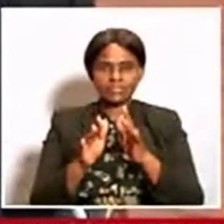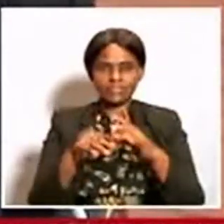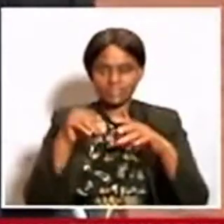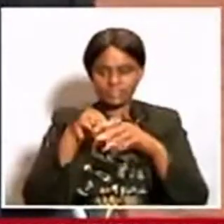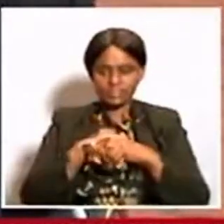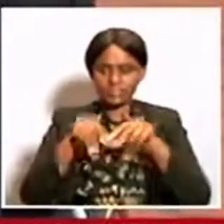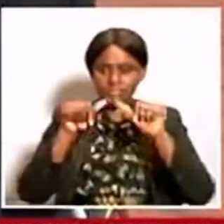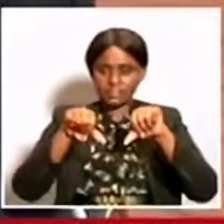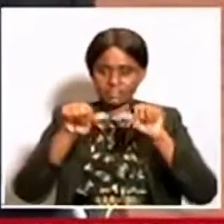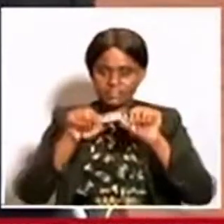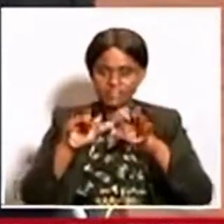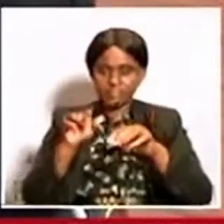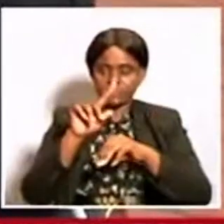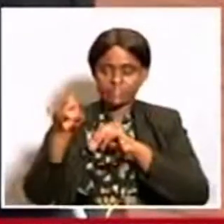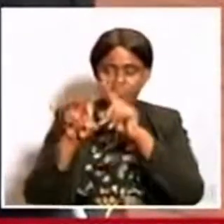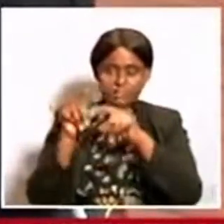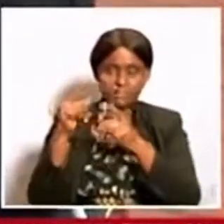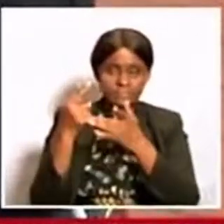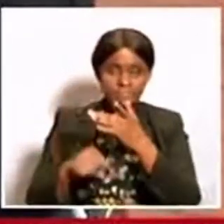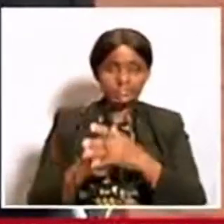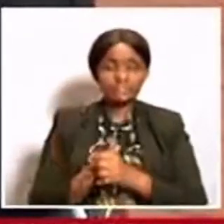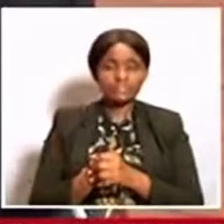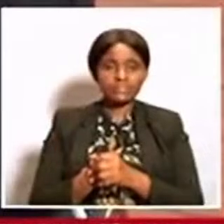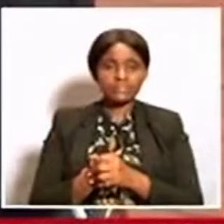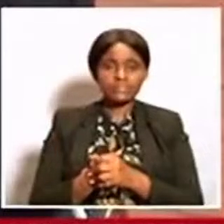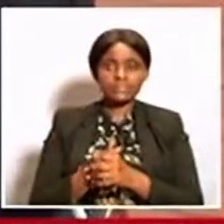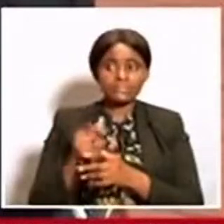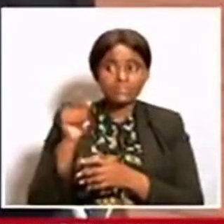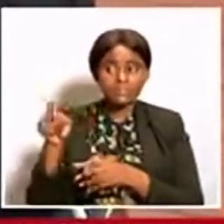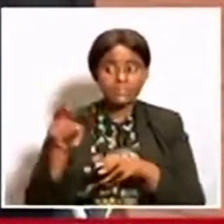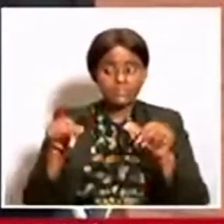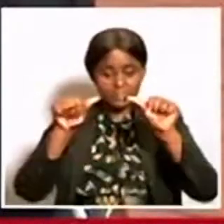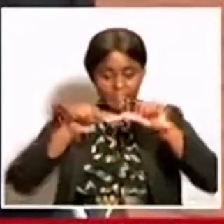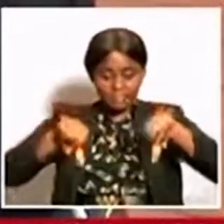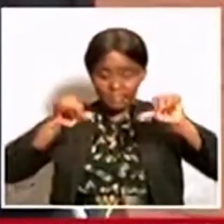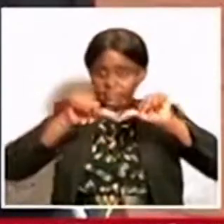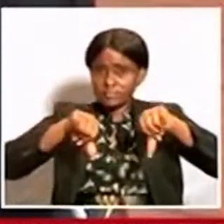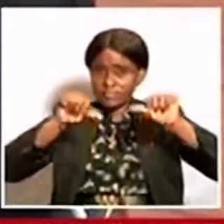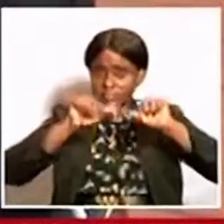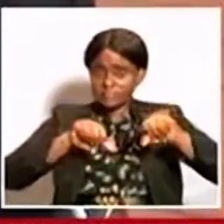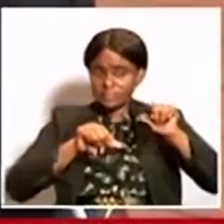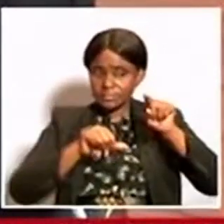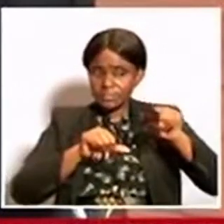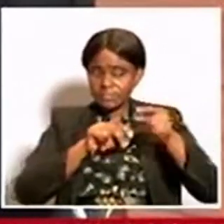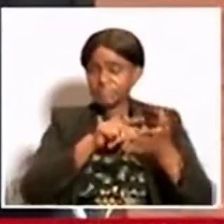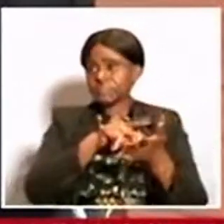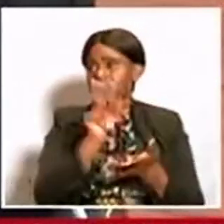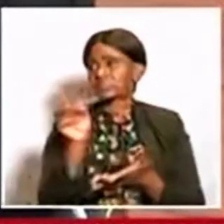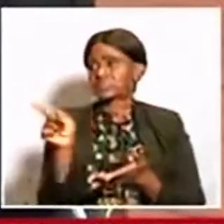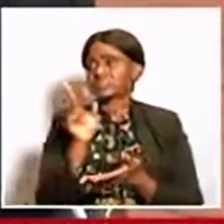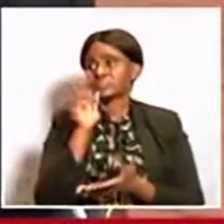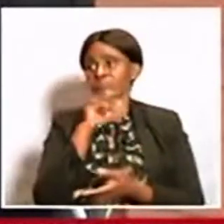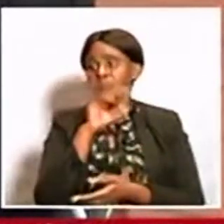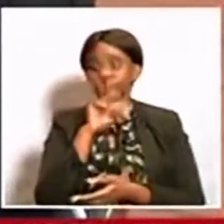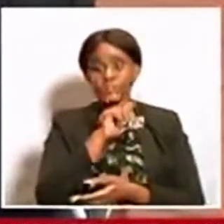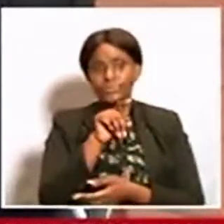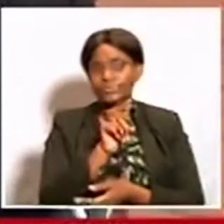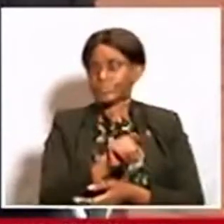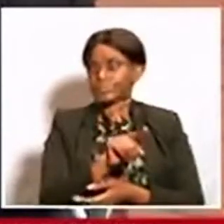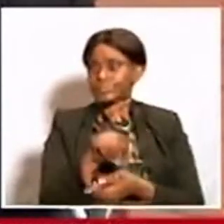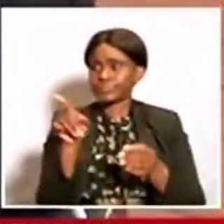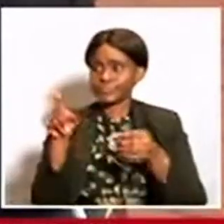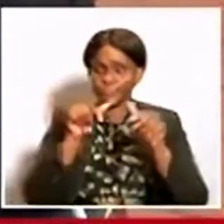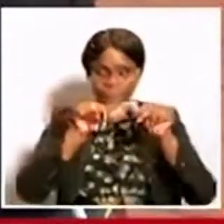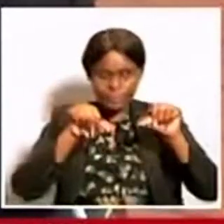auditor. The question is, did you assess this payment? This payment, did